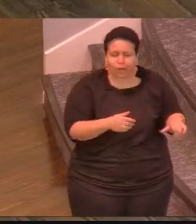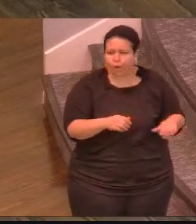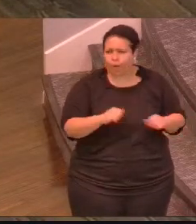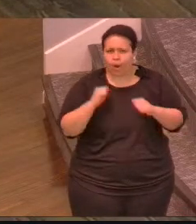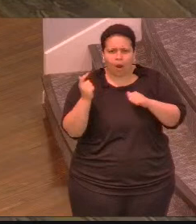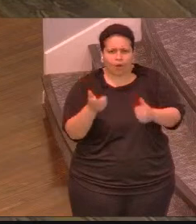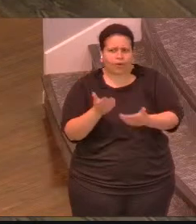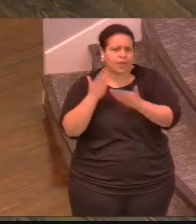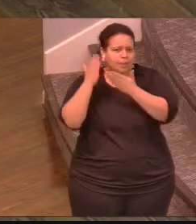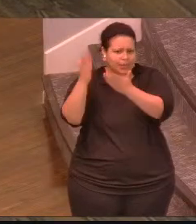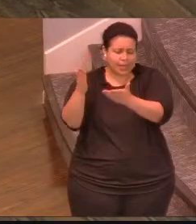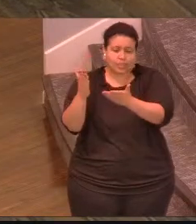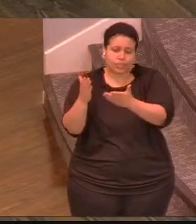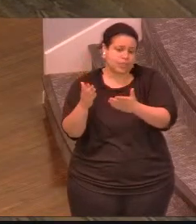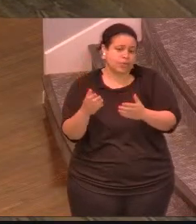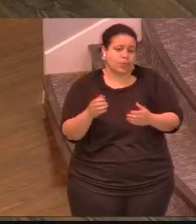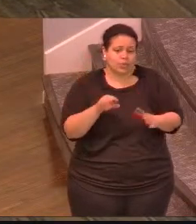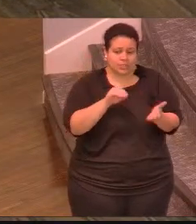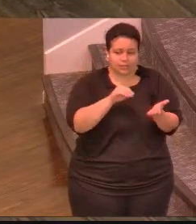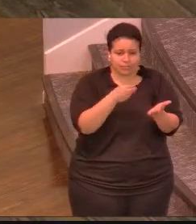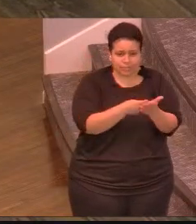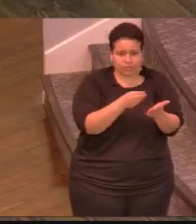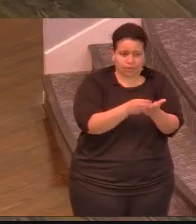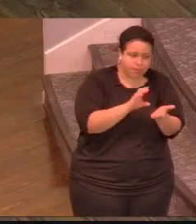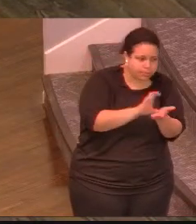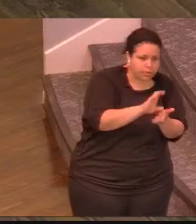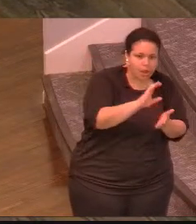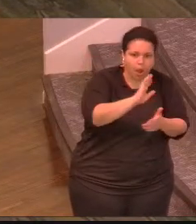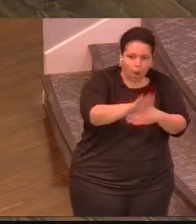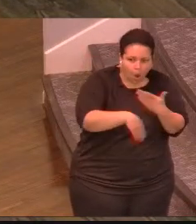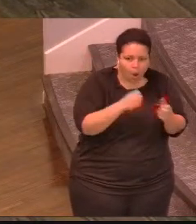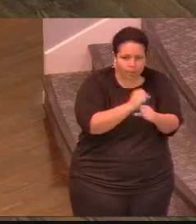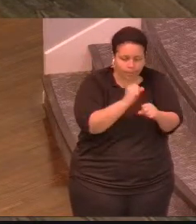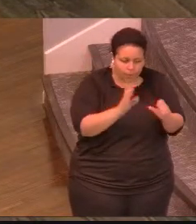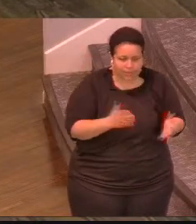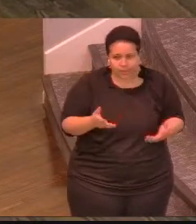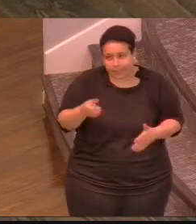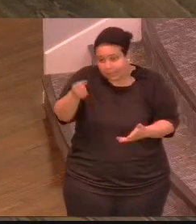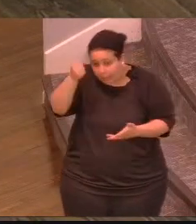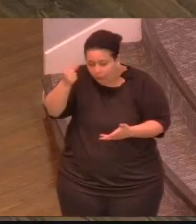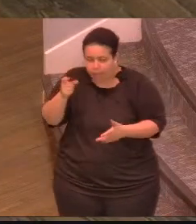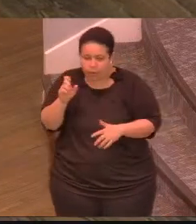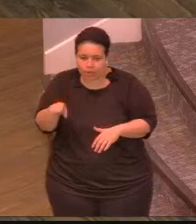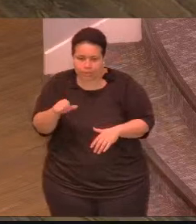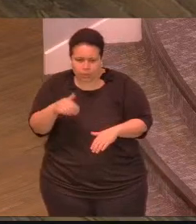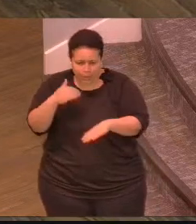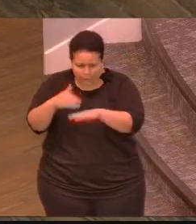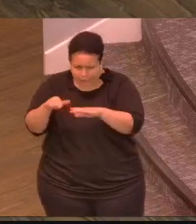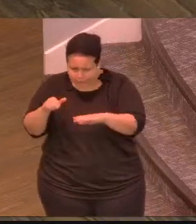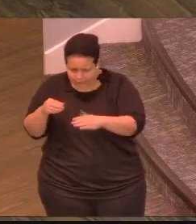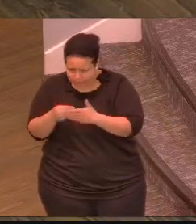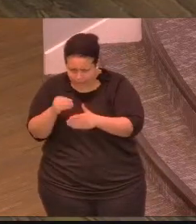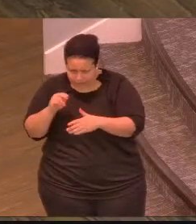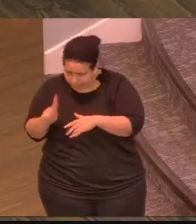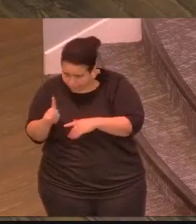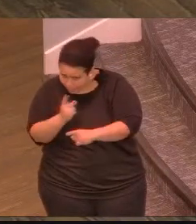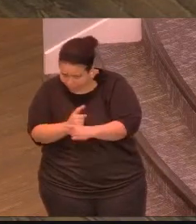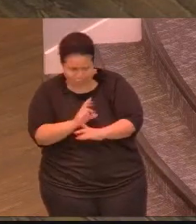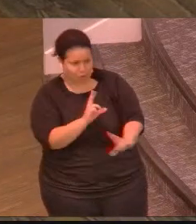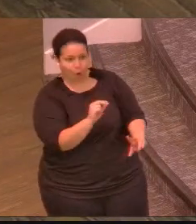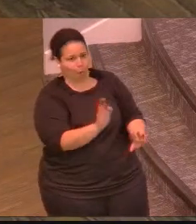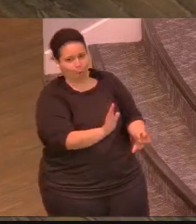fund all employees. This is probably a dumb question. We're not sending any money back, are we? No, ma'am. Okay, thank